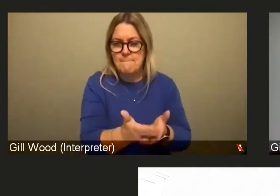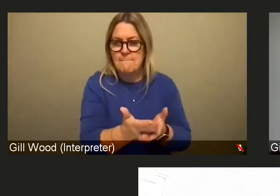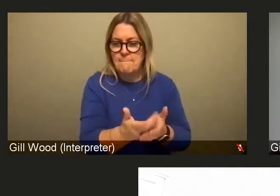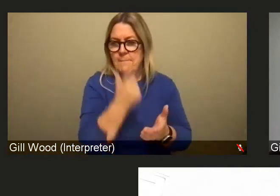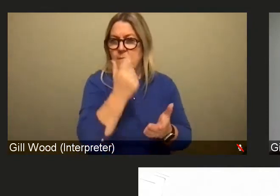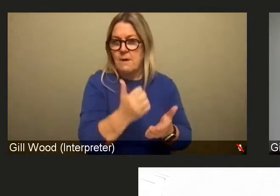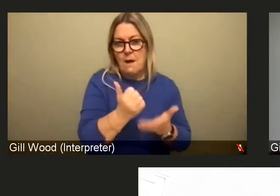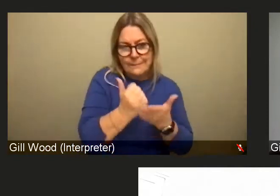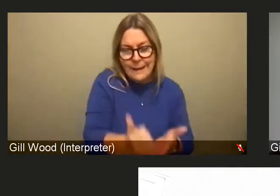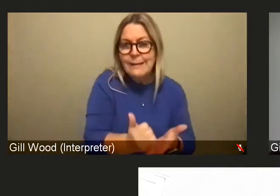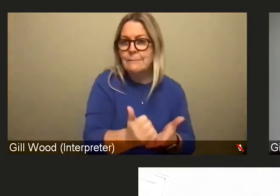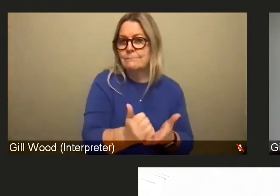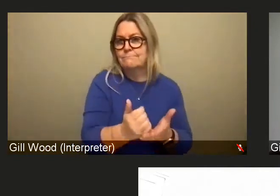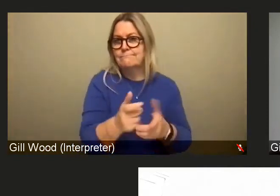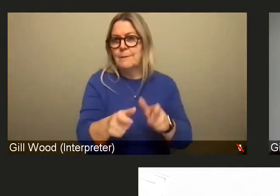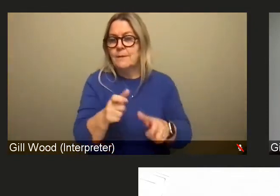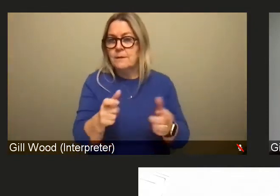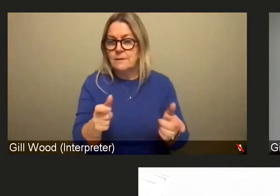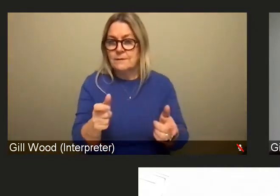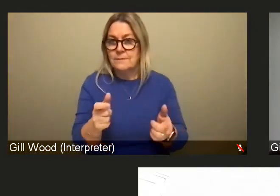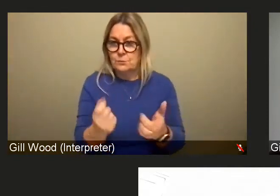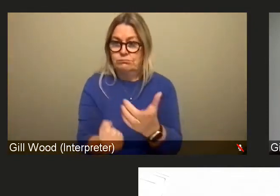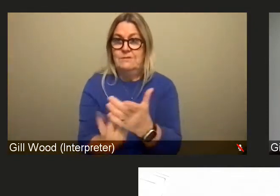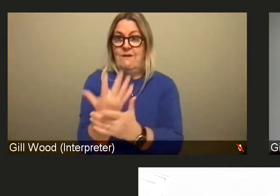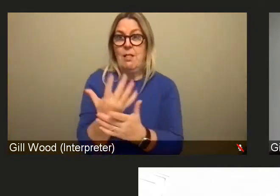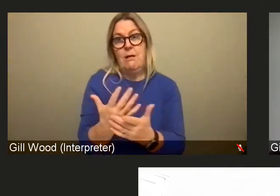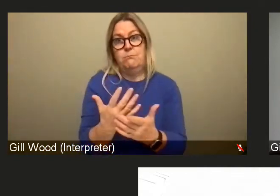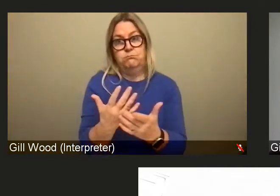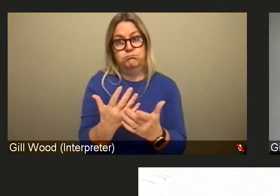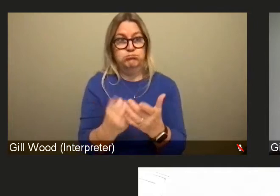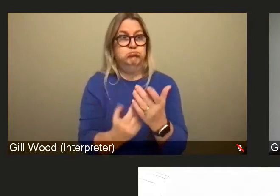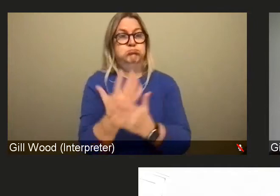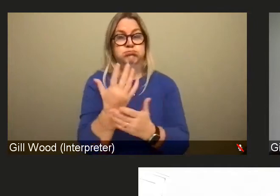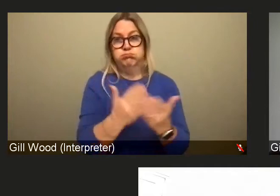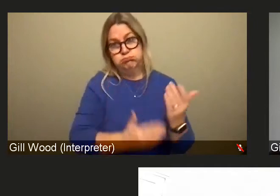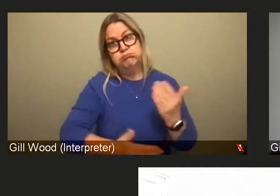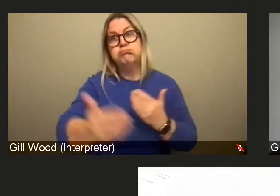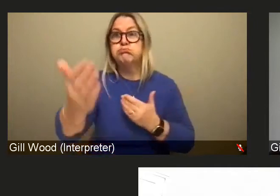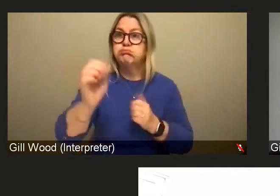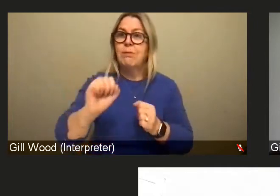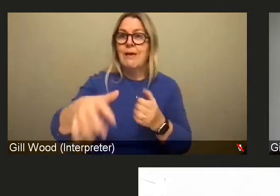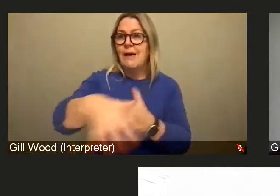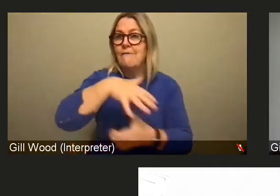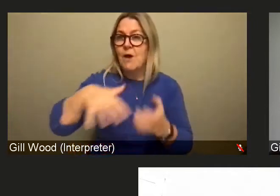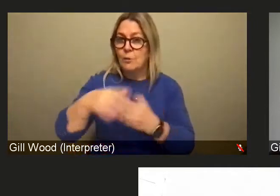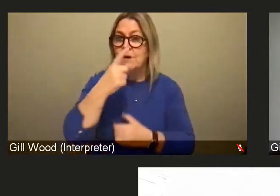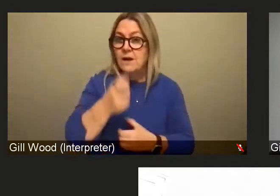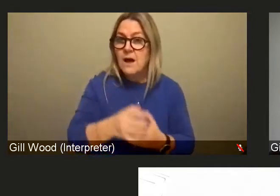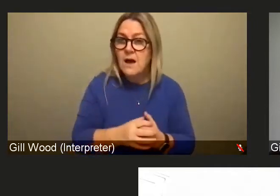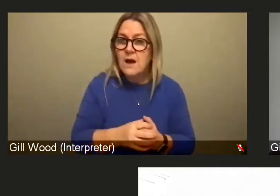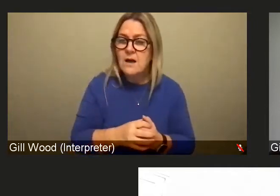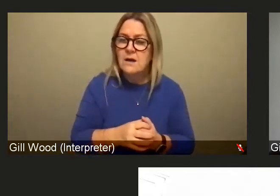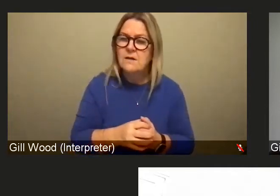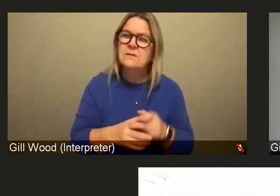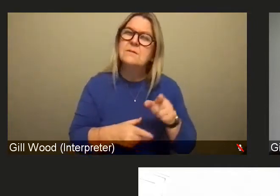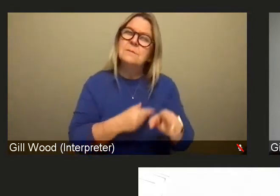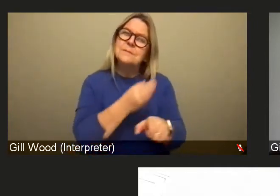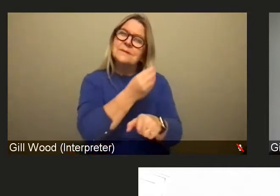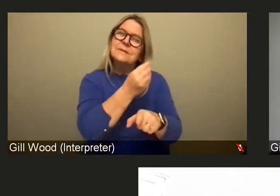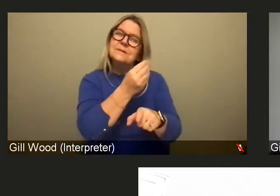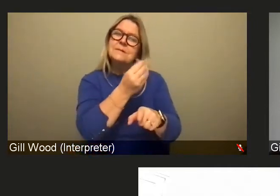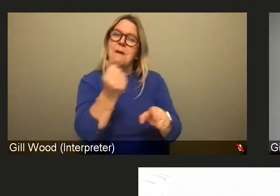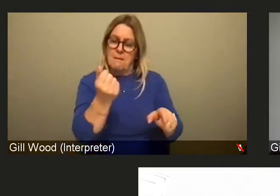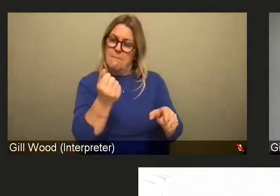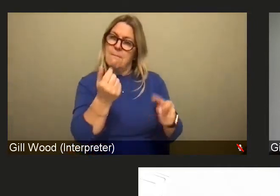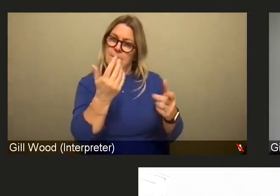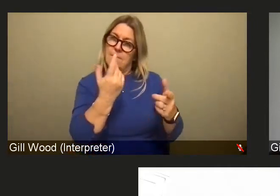really enable them to thrive through that process and to thrive in their environment. So some of the things that we've been thinking about,